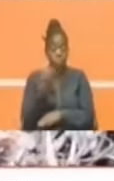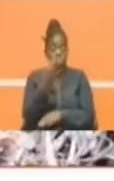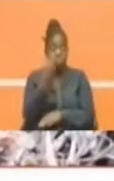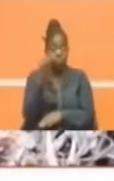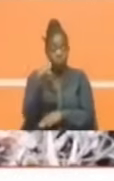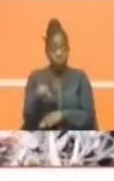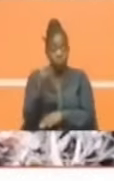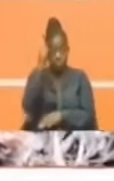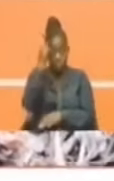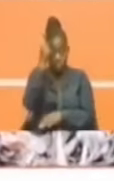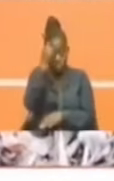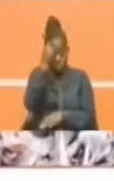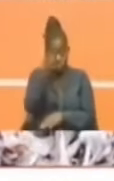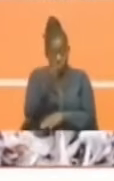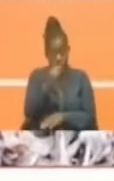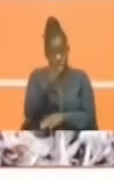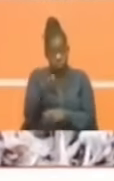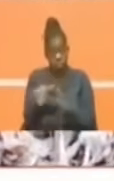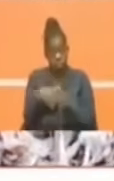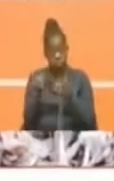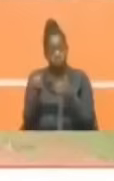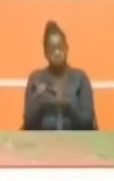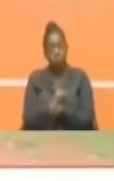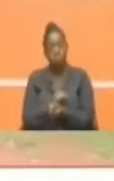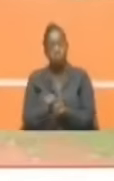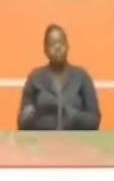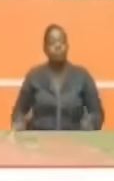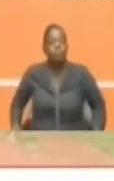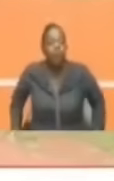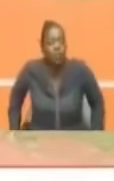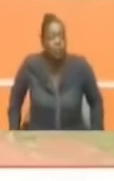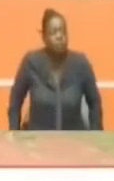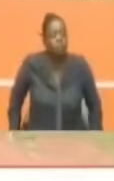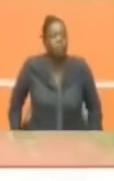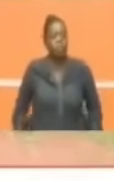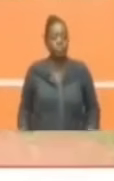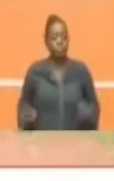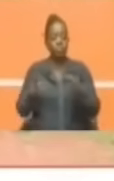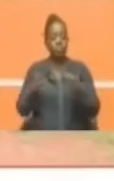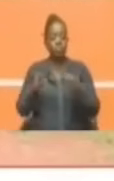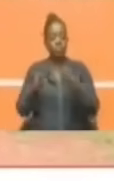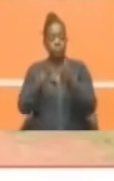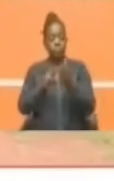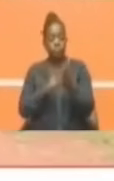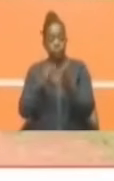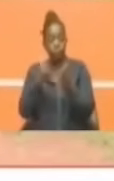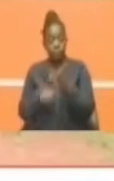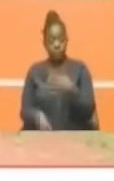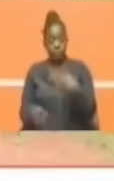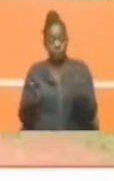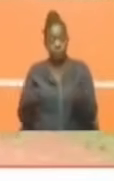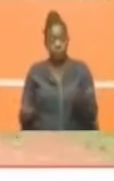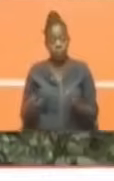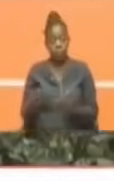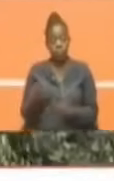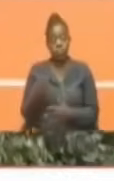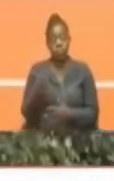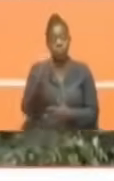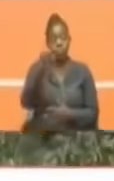ebya gavumenti naye nga byasanyizibwawo. Alipoota ziraga nti Kalangala erina obwagagavu bw'ebibira bwa